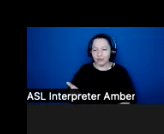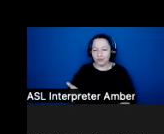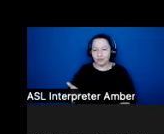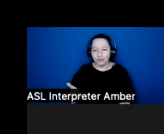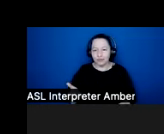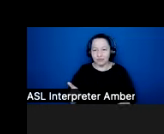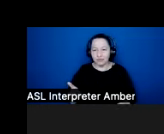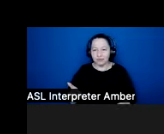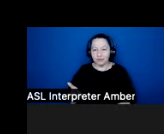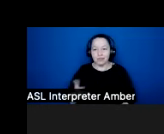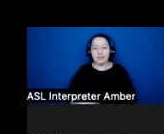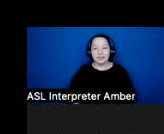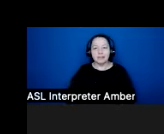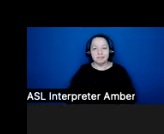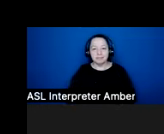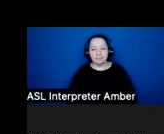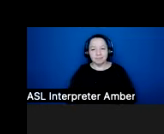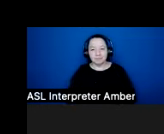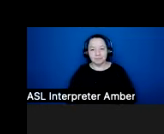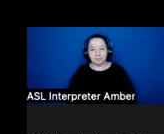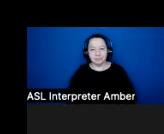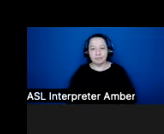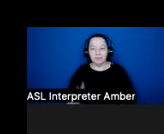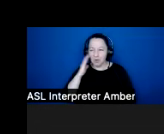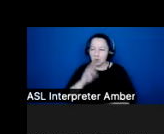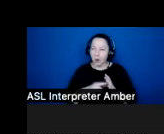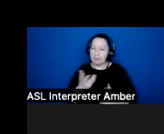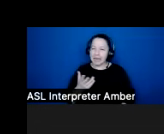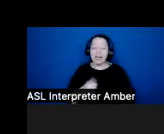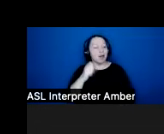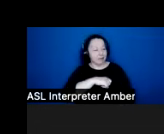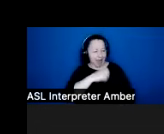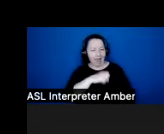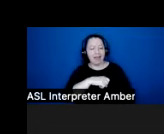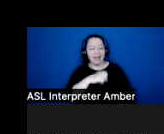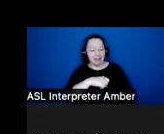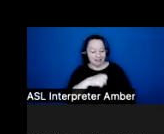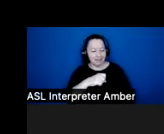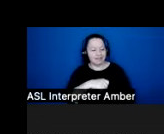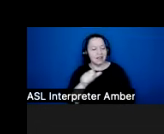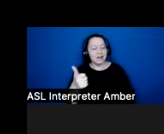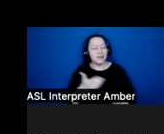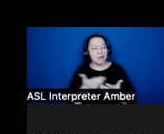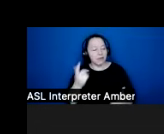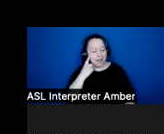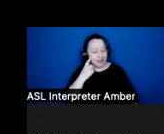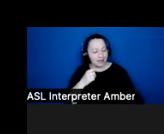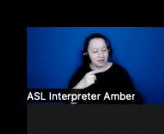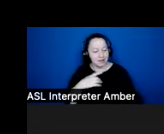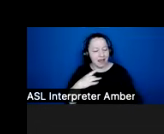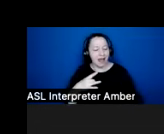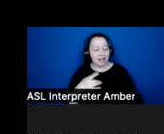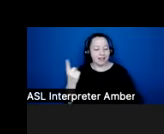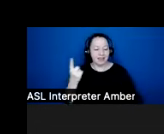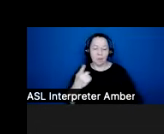their language. You know what I Yeah, mean? yes, I do. And the other thing that I like that